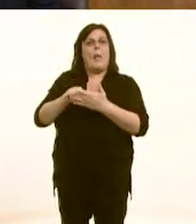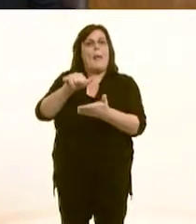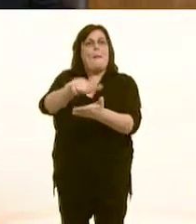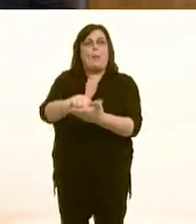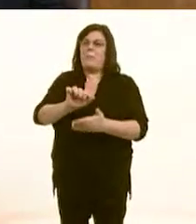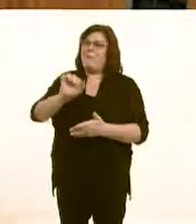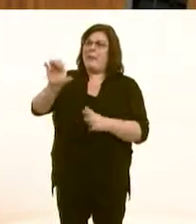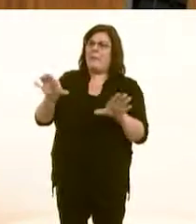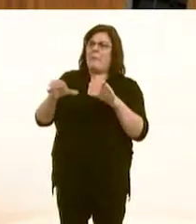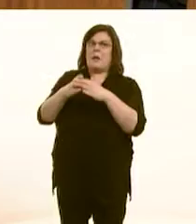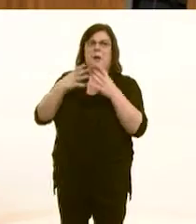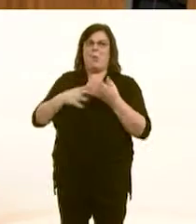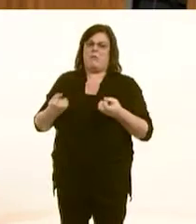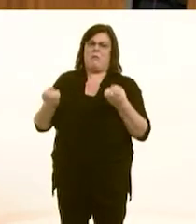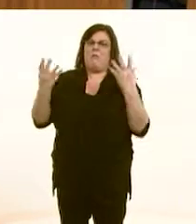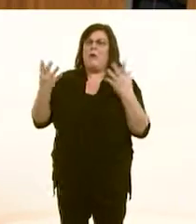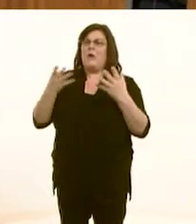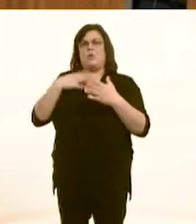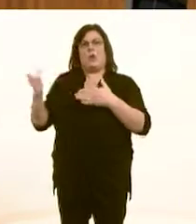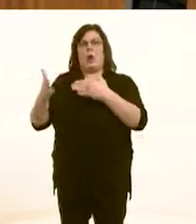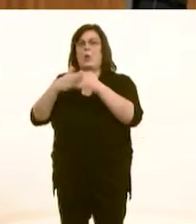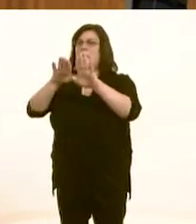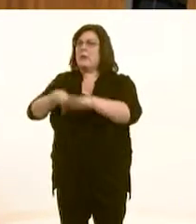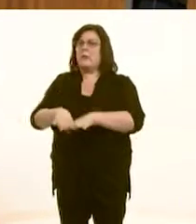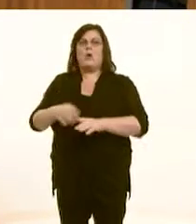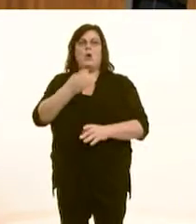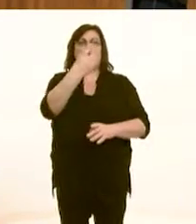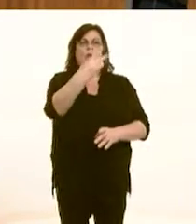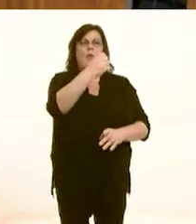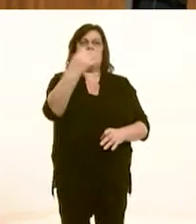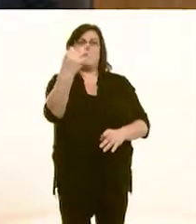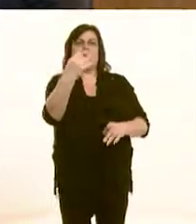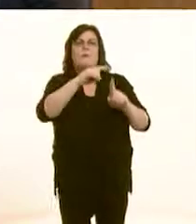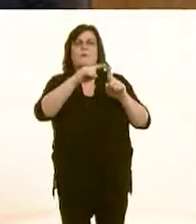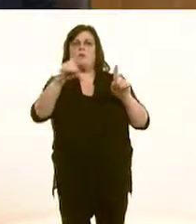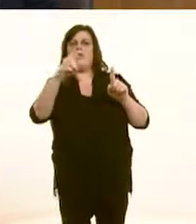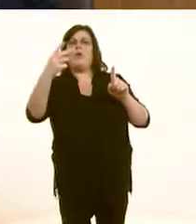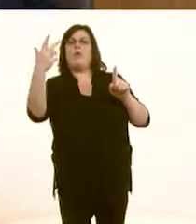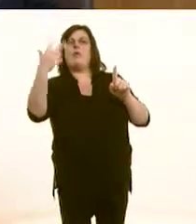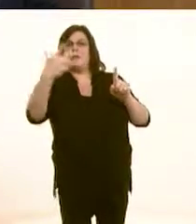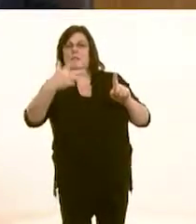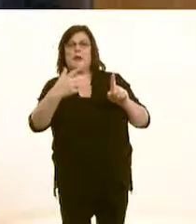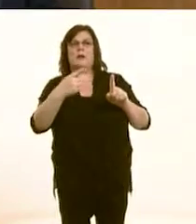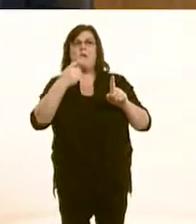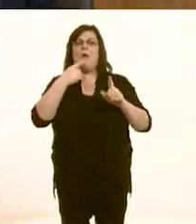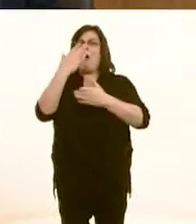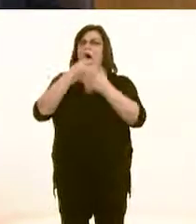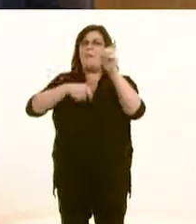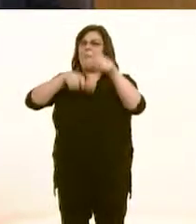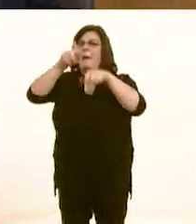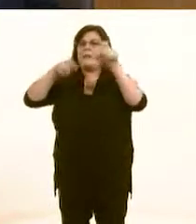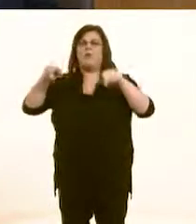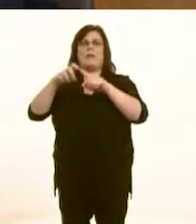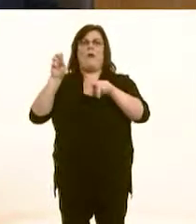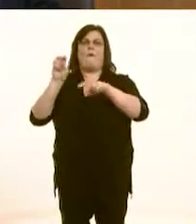wanted to abandon to closure. From 2007 to 2013, the airport lost half its passengers under private ownership. It is